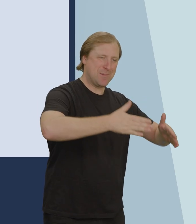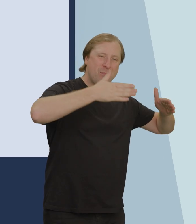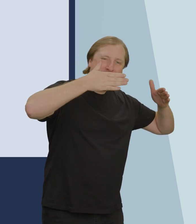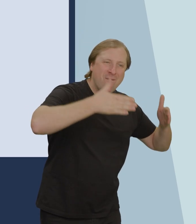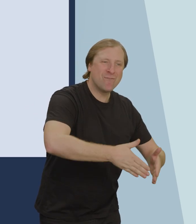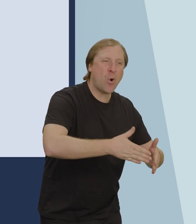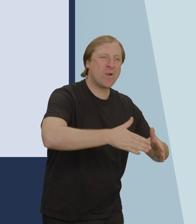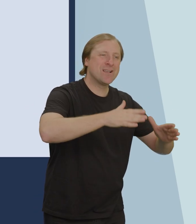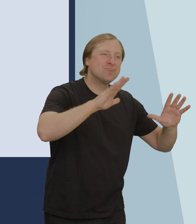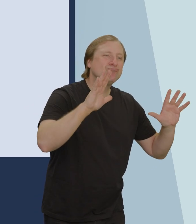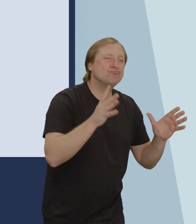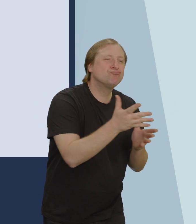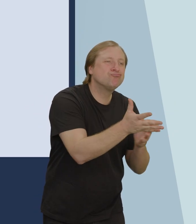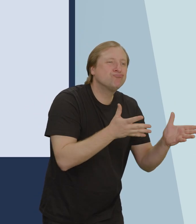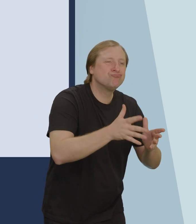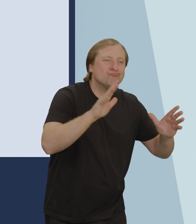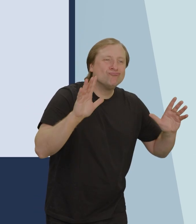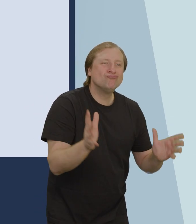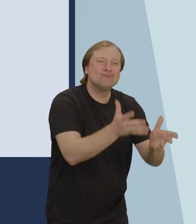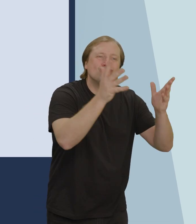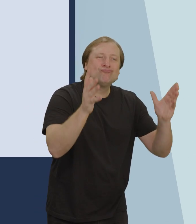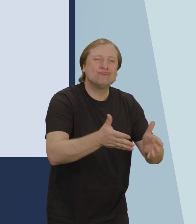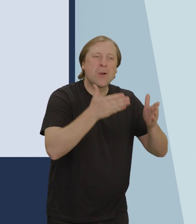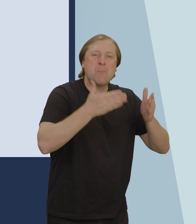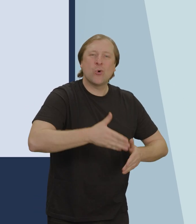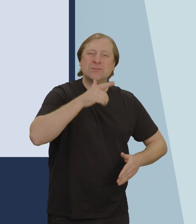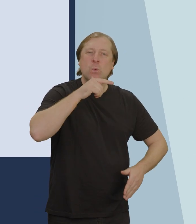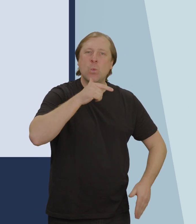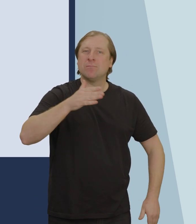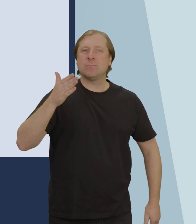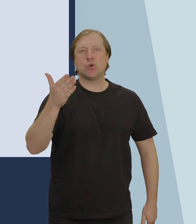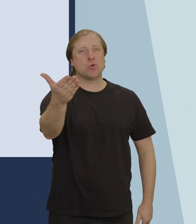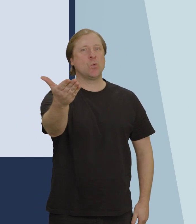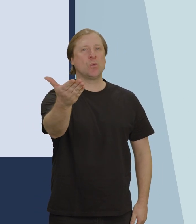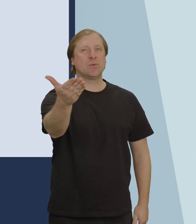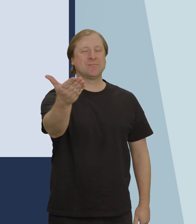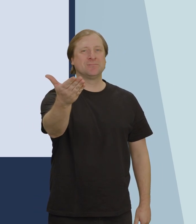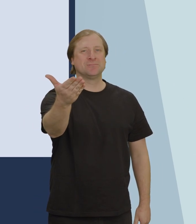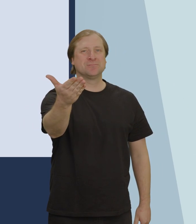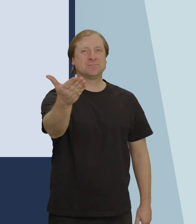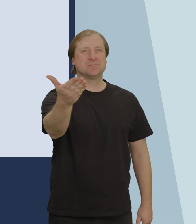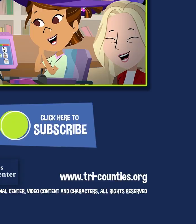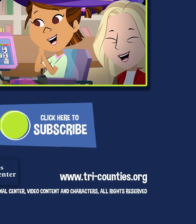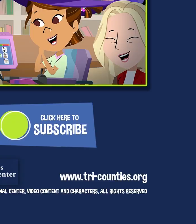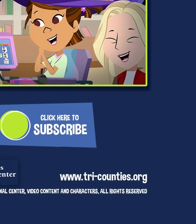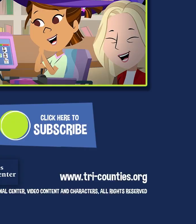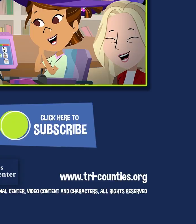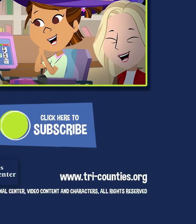strives to be person-centered in all they do, and that person in the center is you.